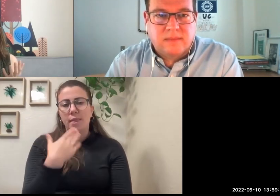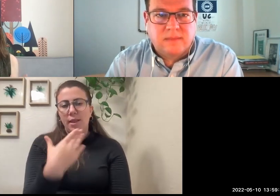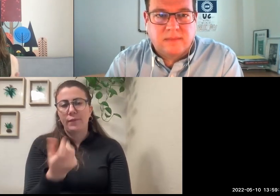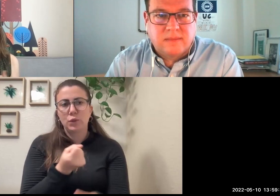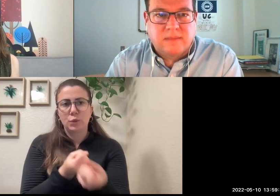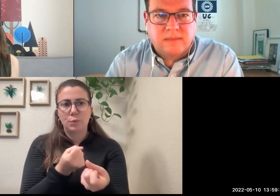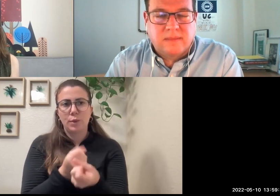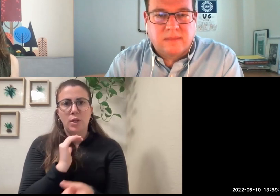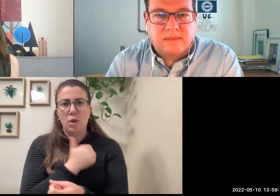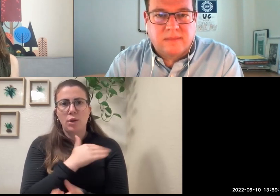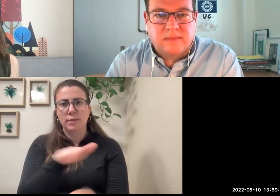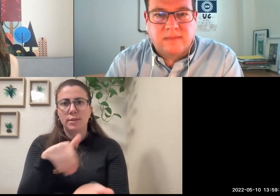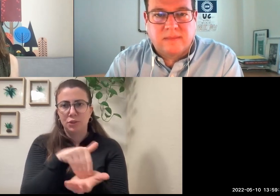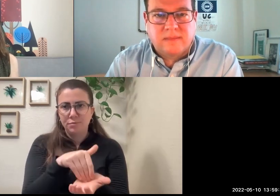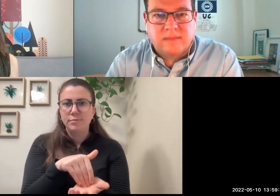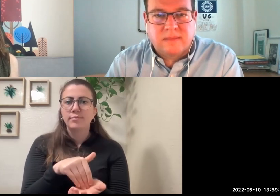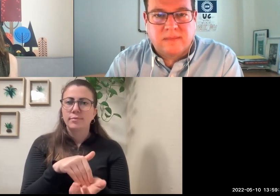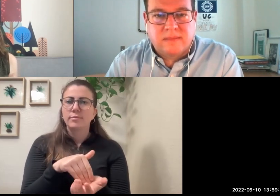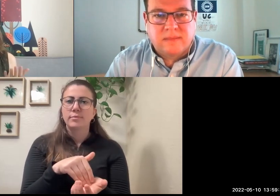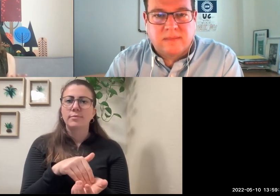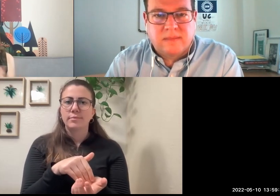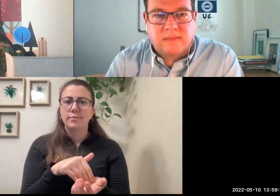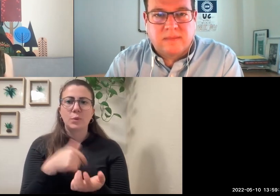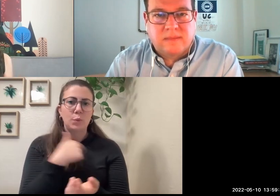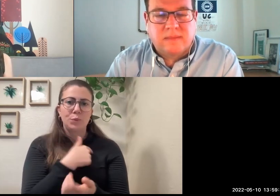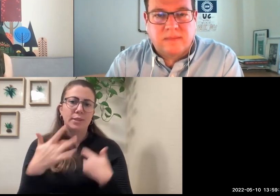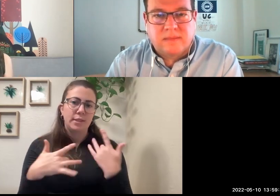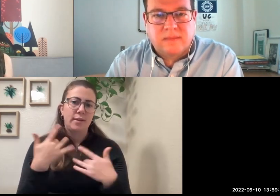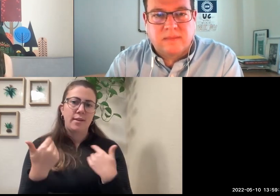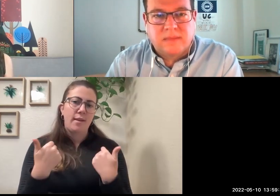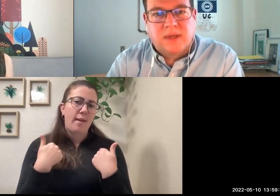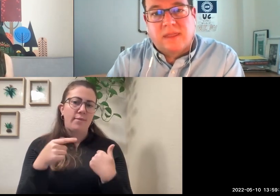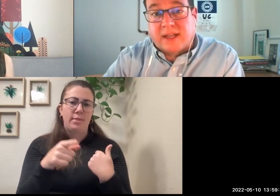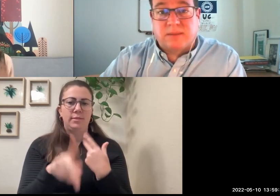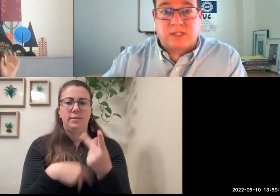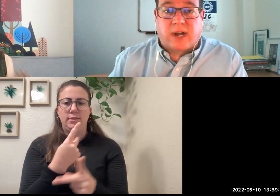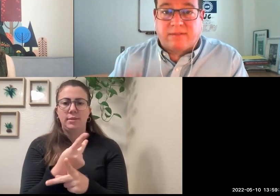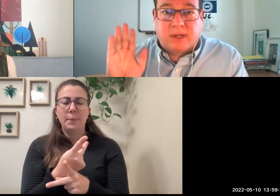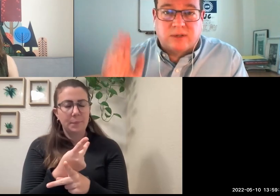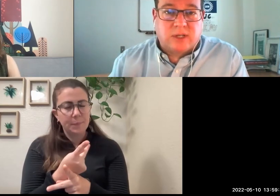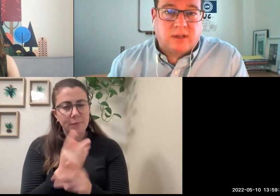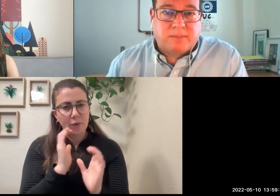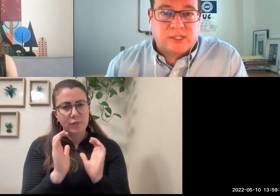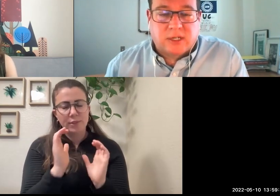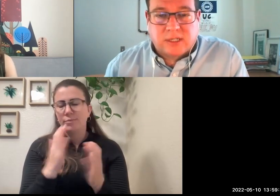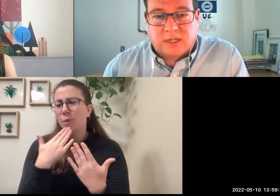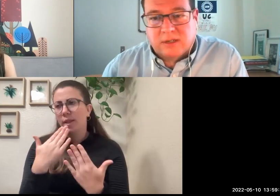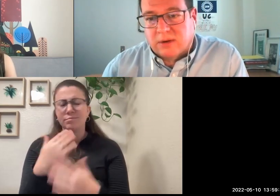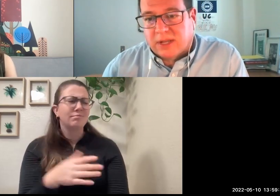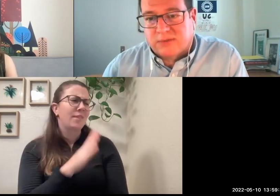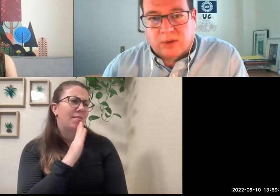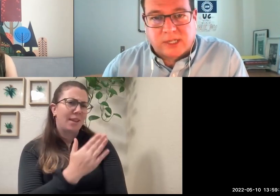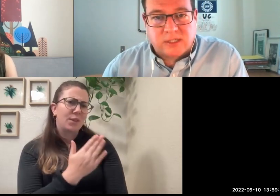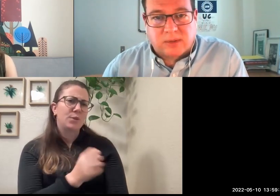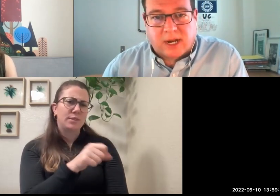We are excited to be having these kinds of conversations. So thank you again for joining us. Thanks so much for having me. It's really a pleasure to do. And